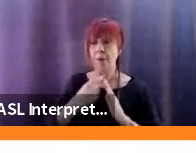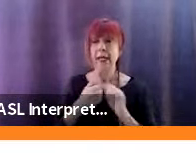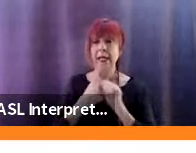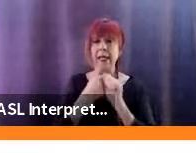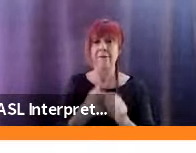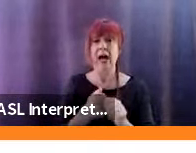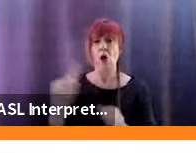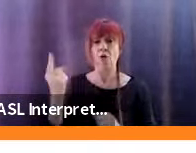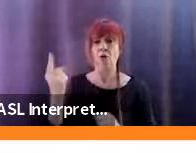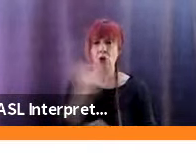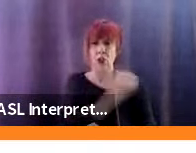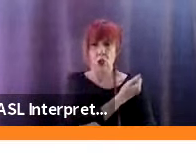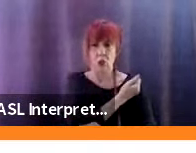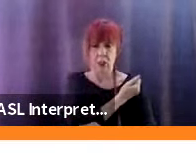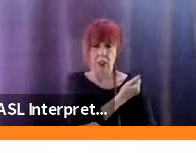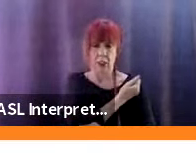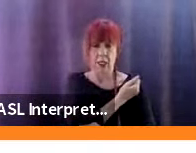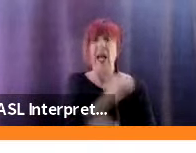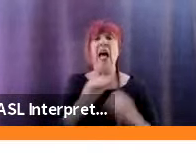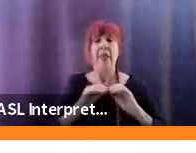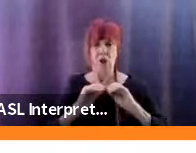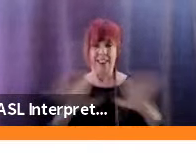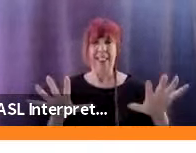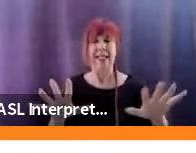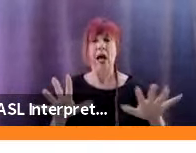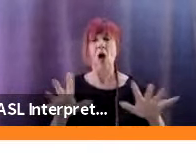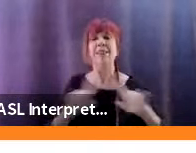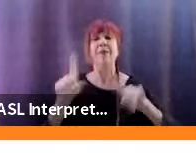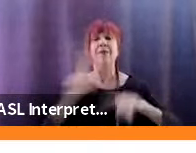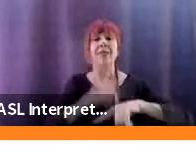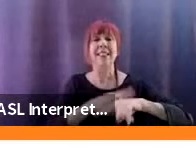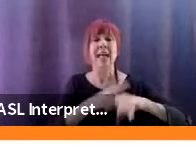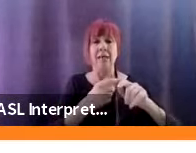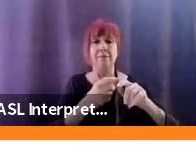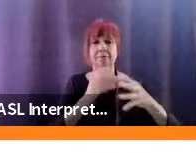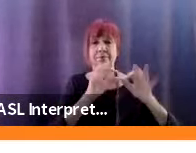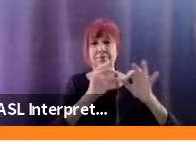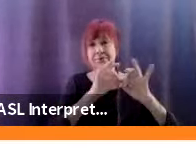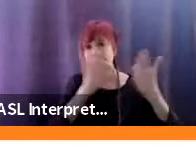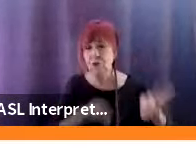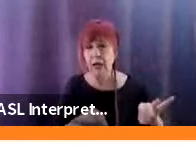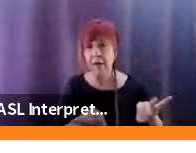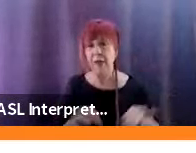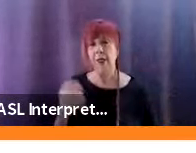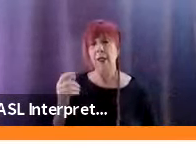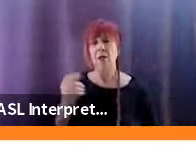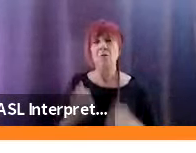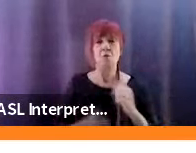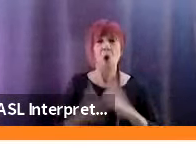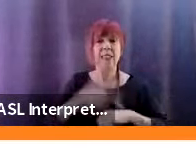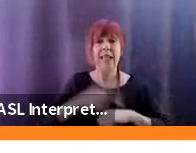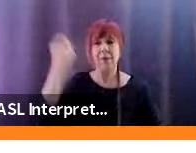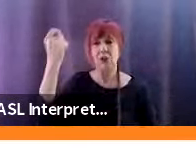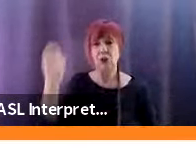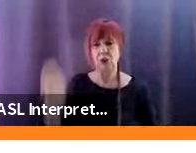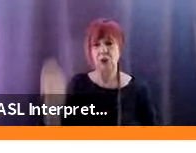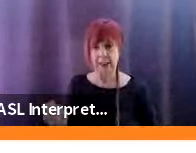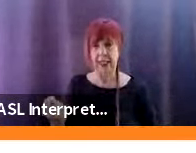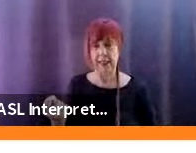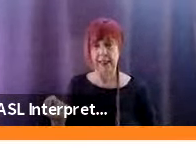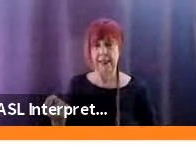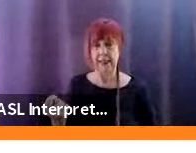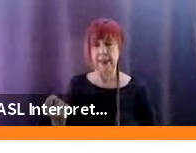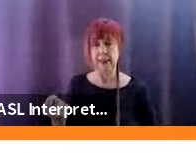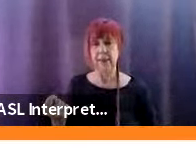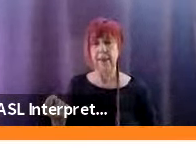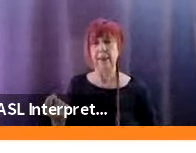doses, and they're actually sent out on a different time frame. So on Tuesdays, generally speaking, is when allocations are